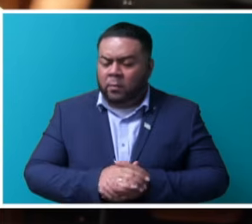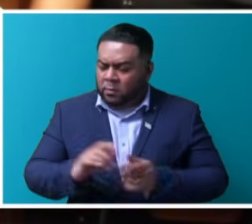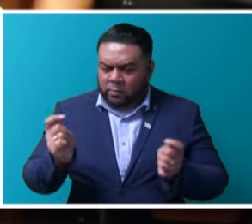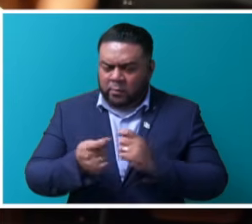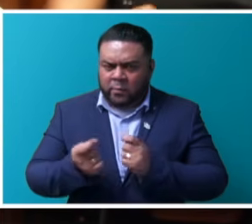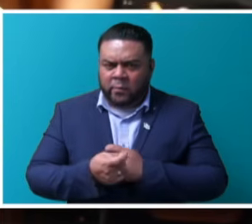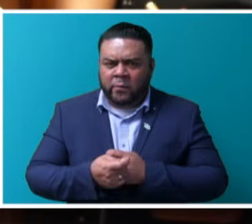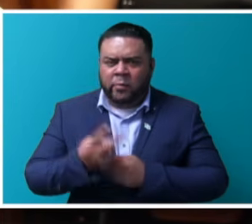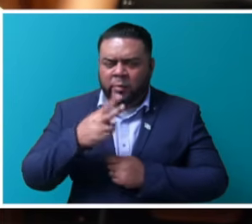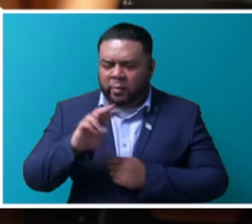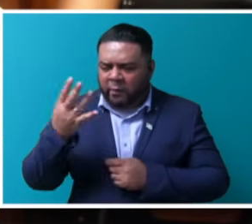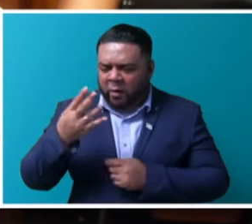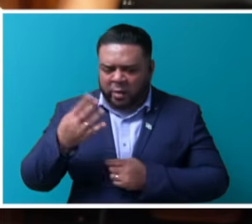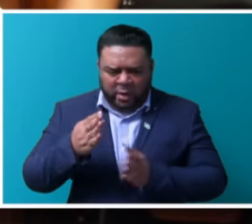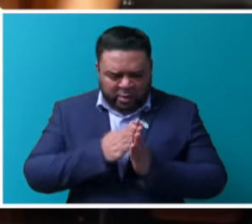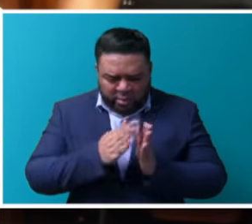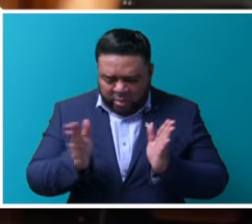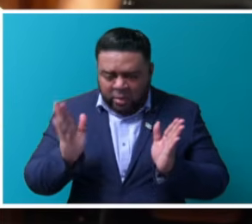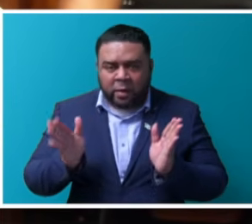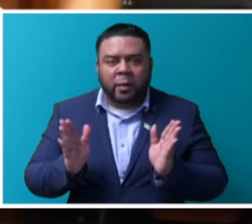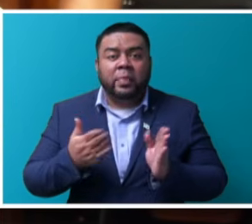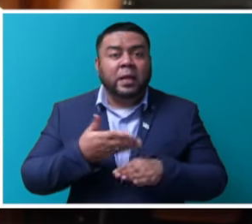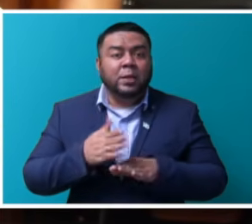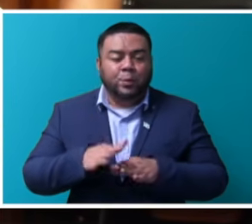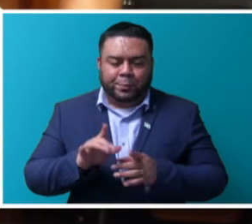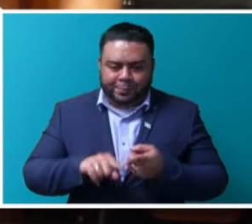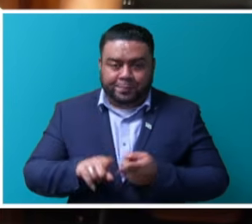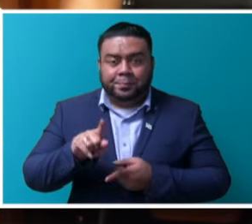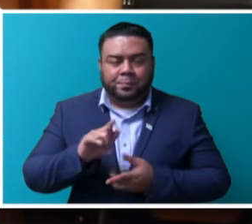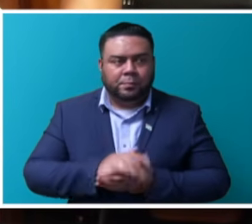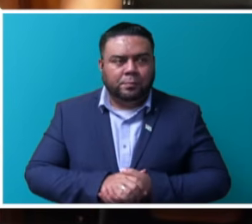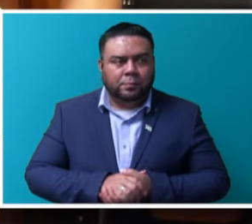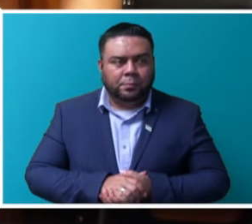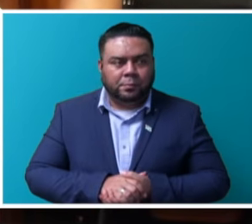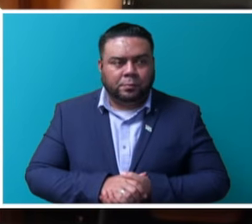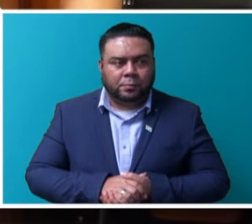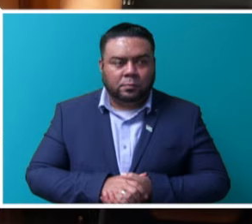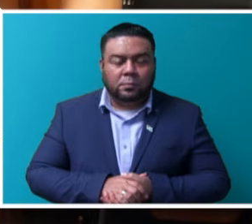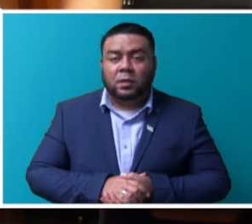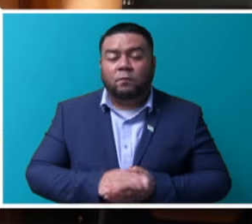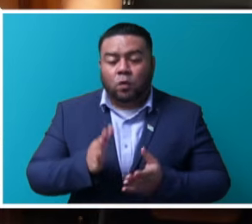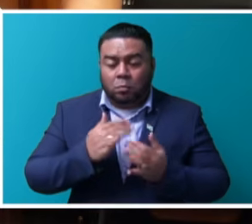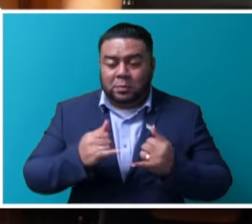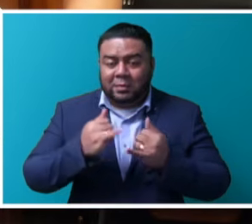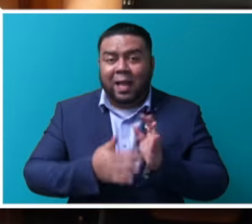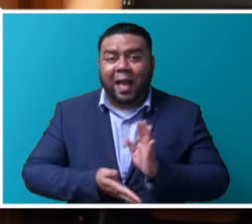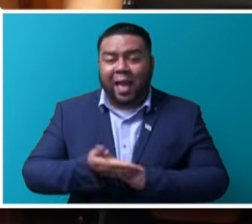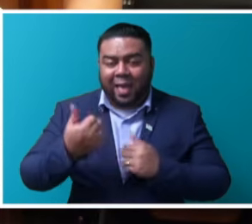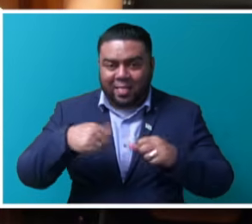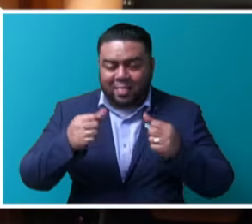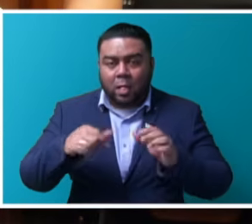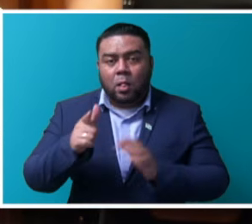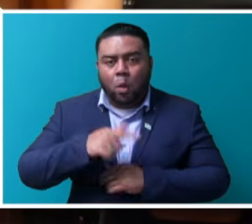since 2014. The new increased rates are as follows. For merit-based high achievers, local